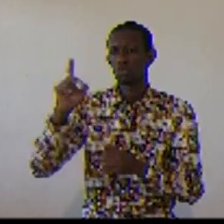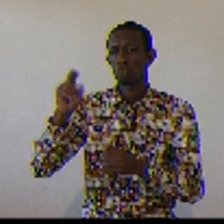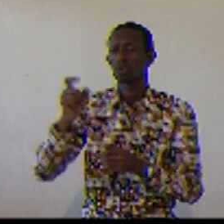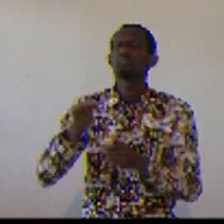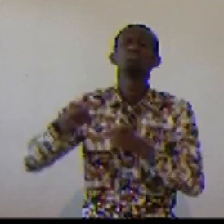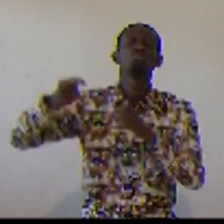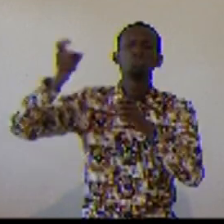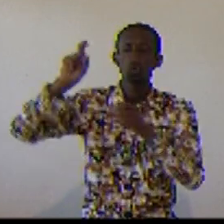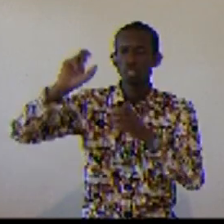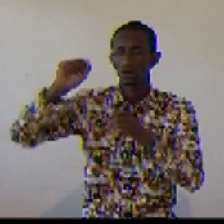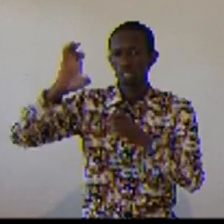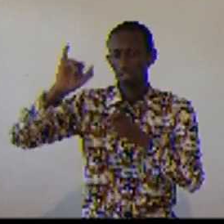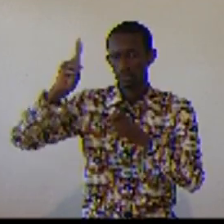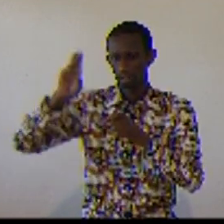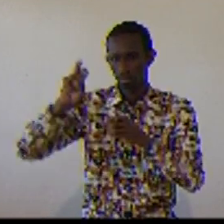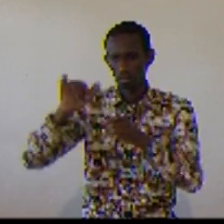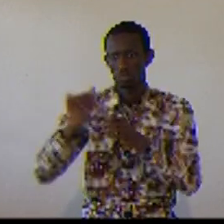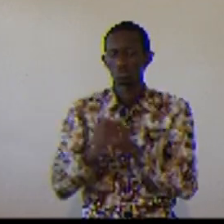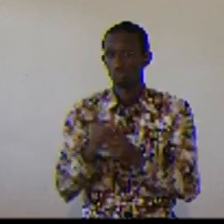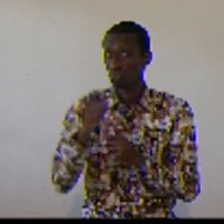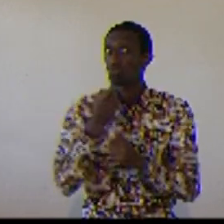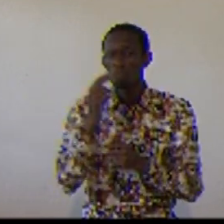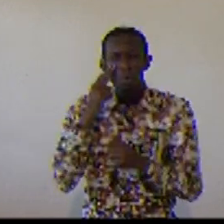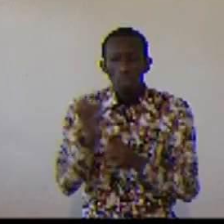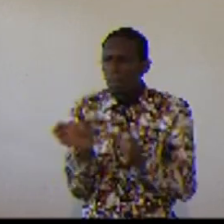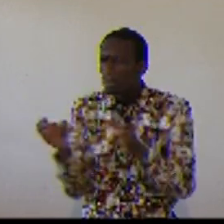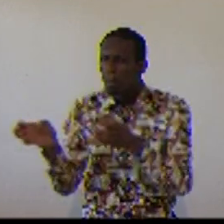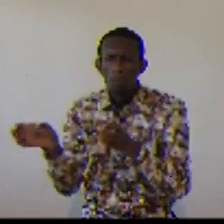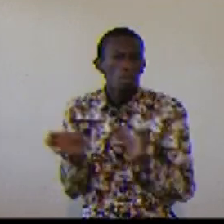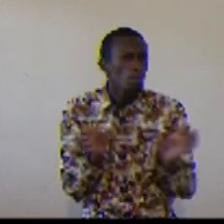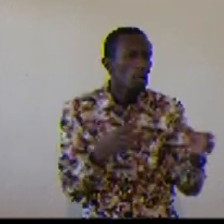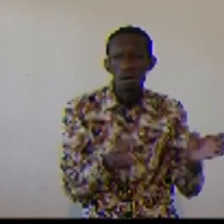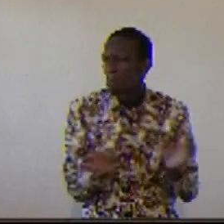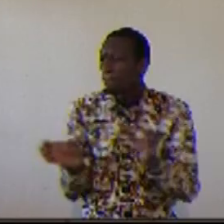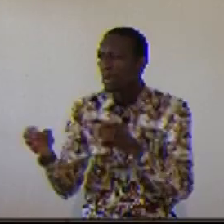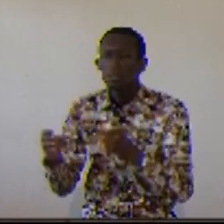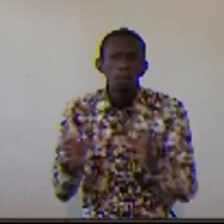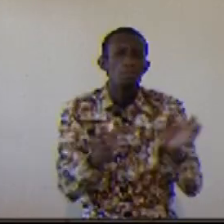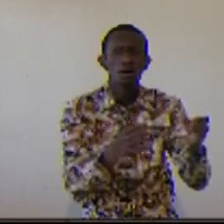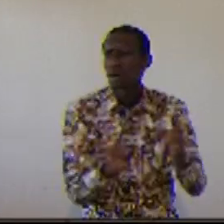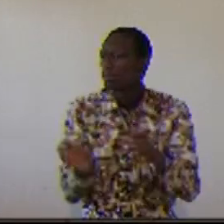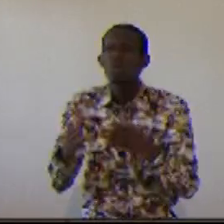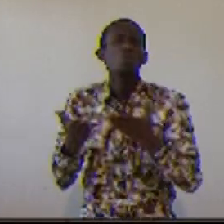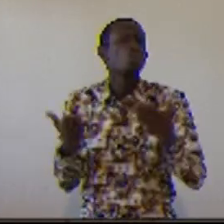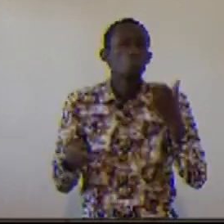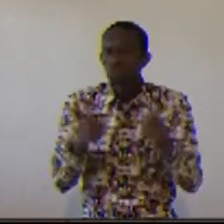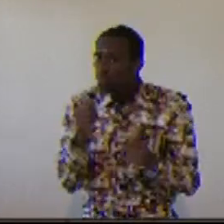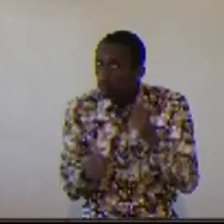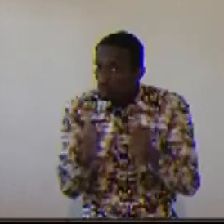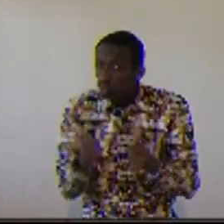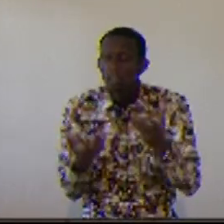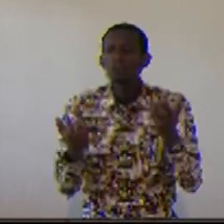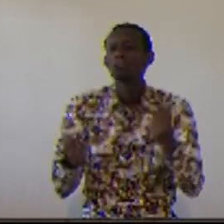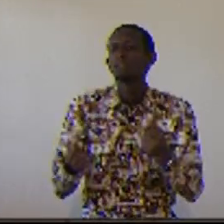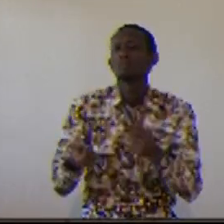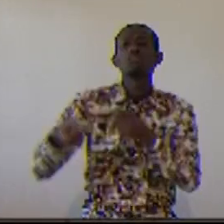acidity. So you have to look at the groups that are attached and tell which one is more acidic. The more acidic